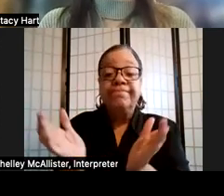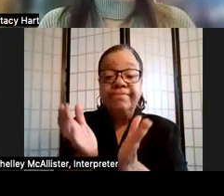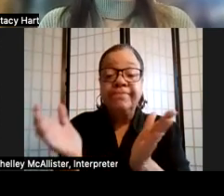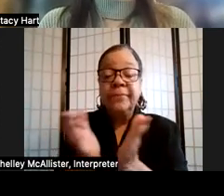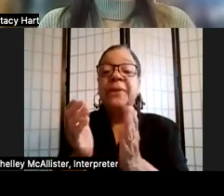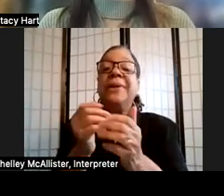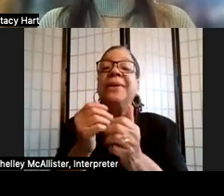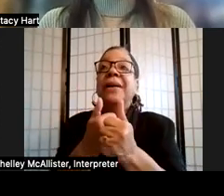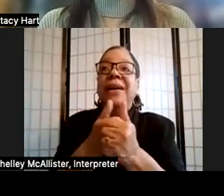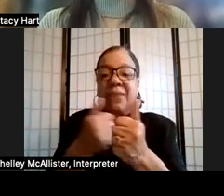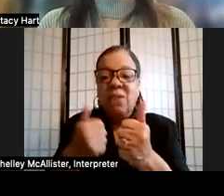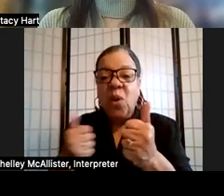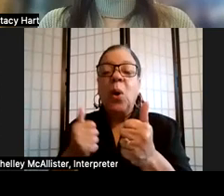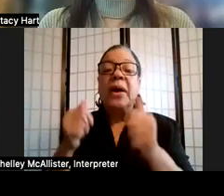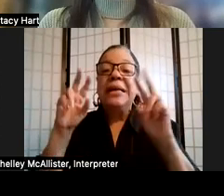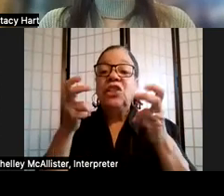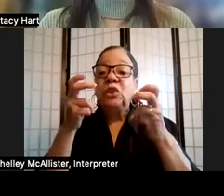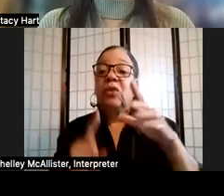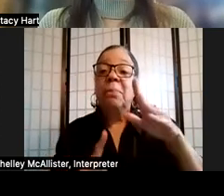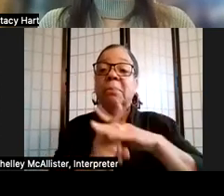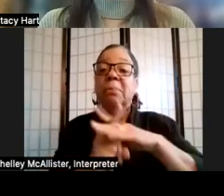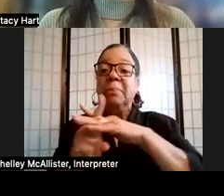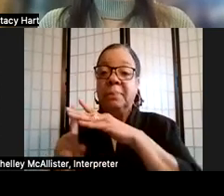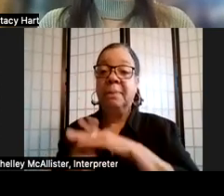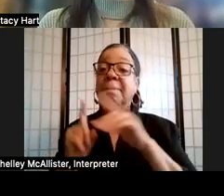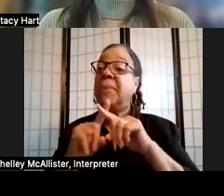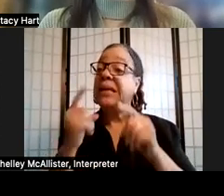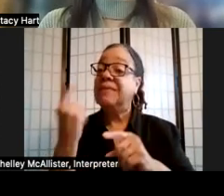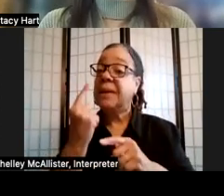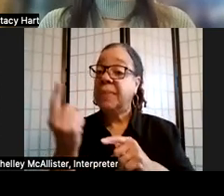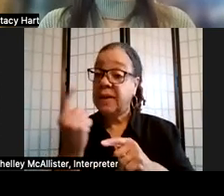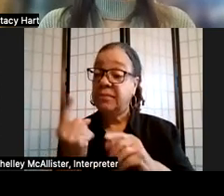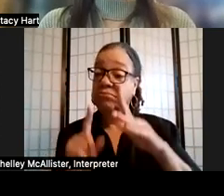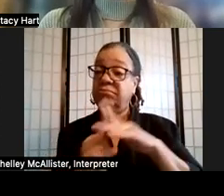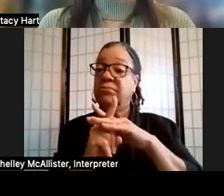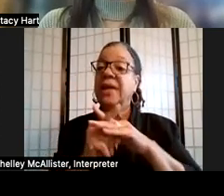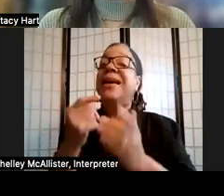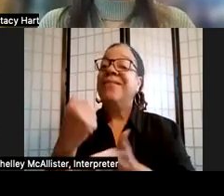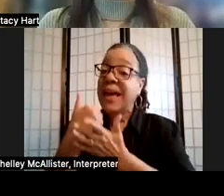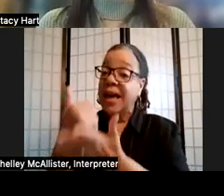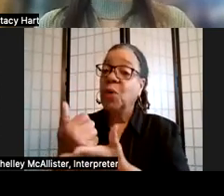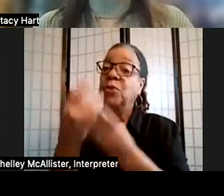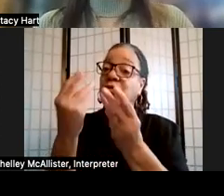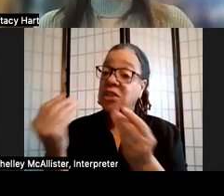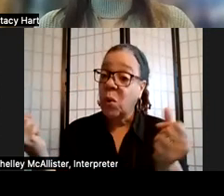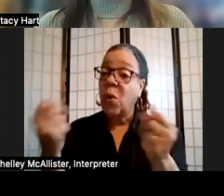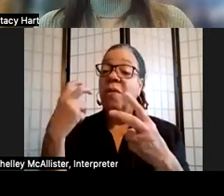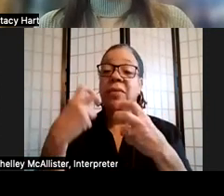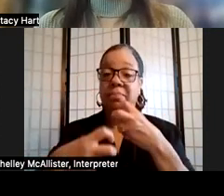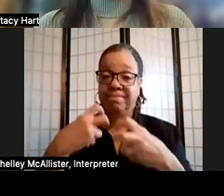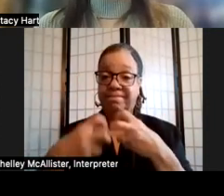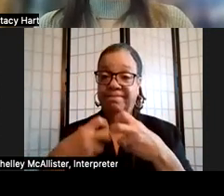issues from arising, but if something does come up, they help to resolve the issue.